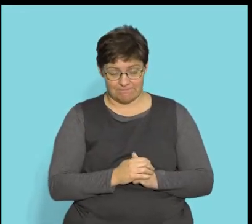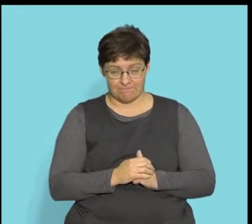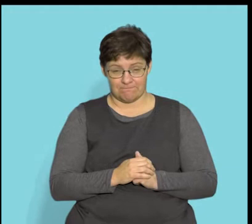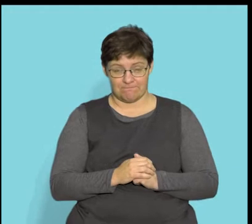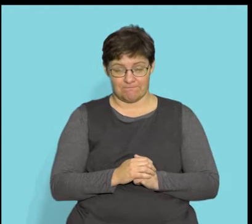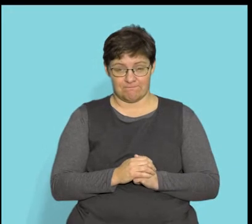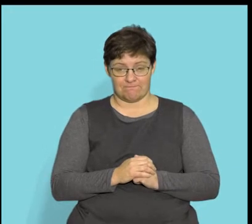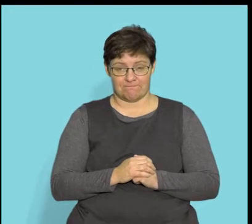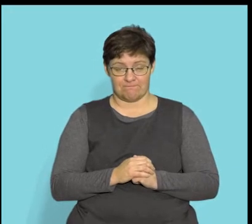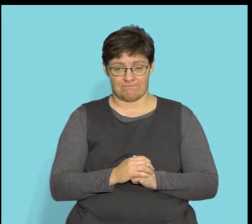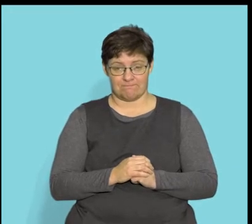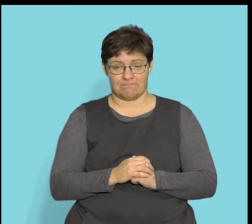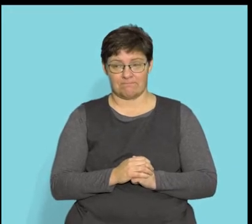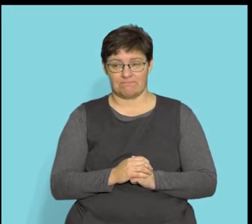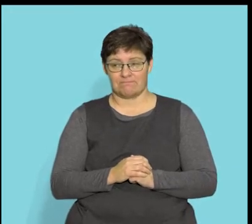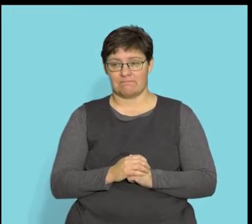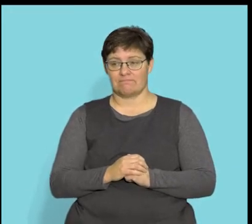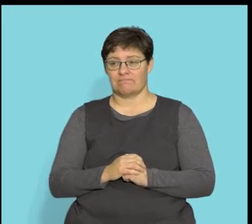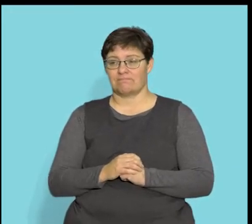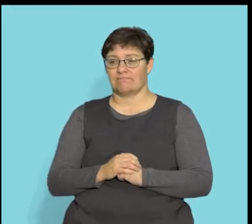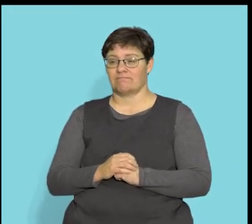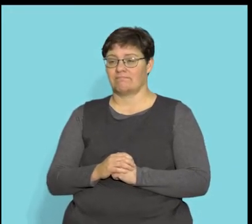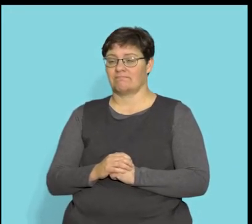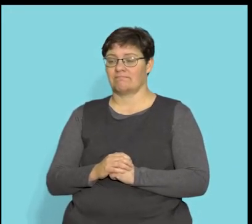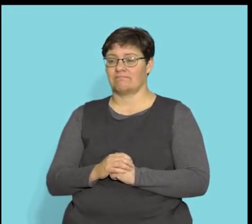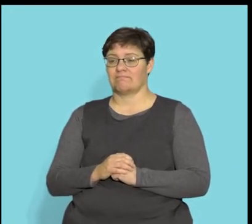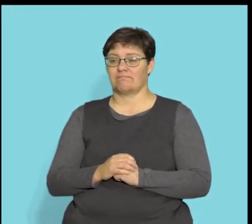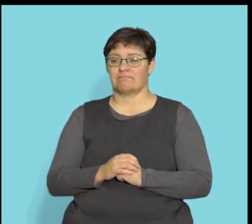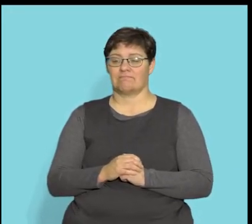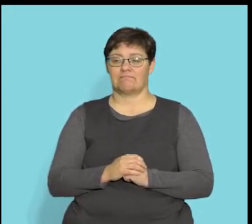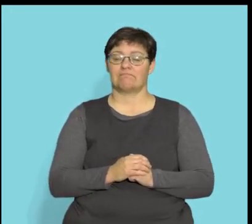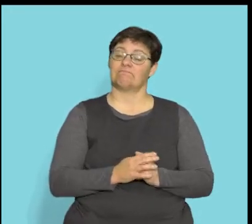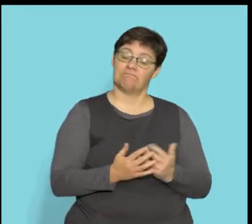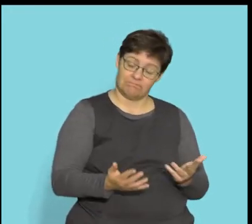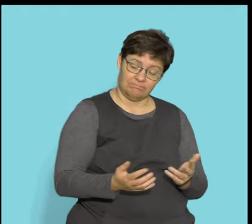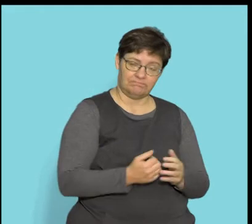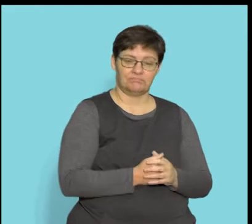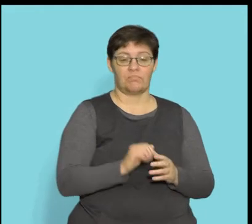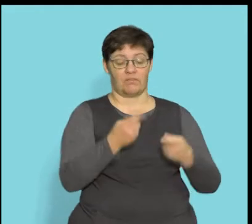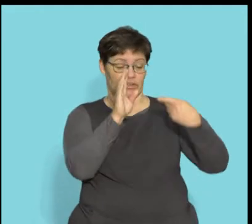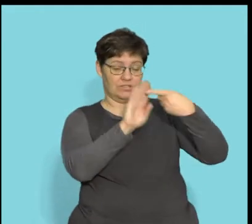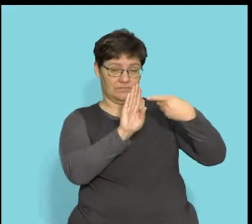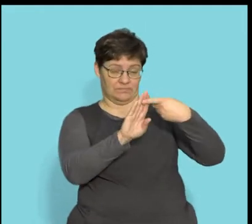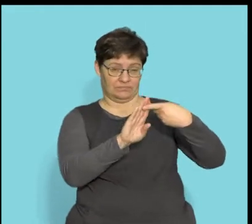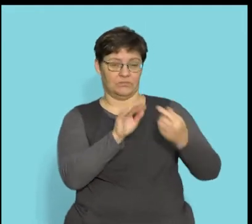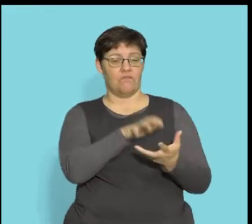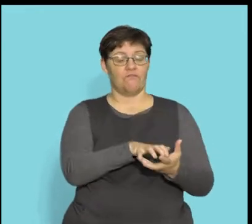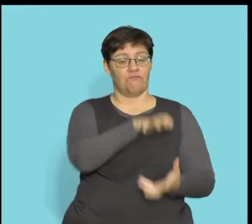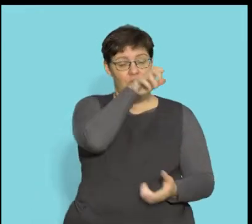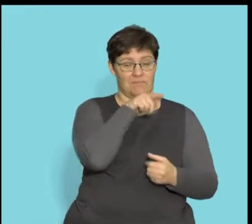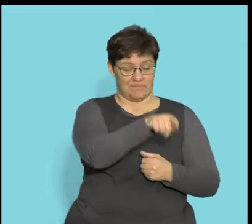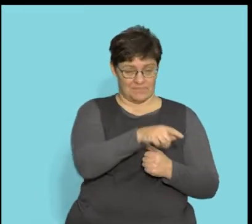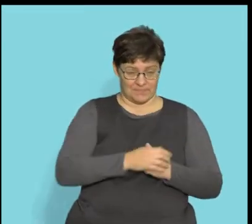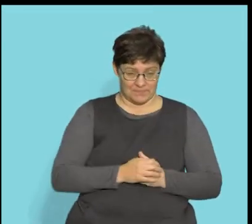scale factor of 3. Let's get going. So, we're first going to calculate the